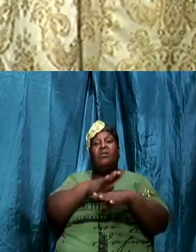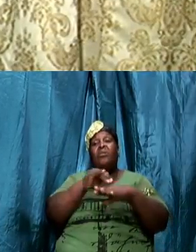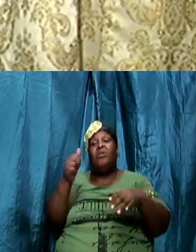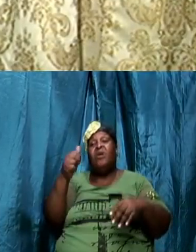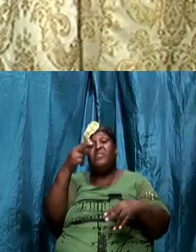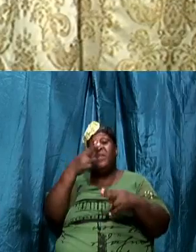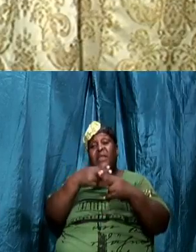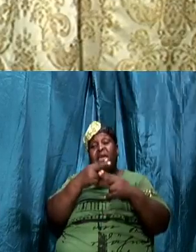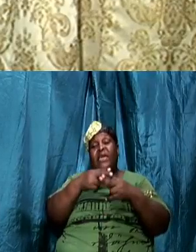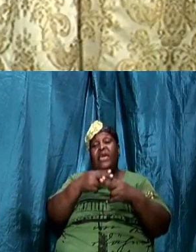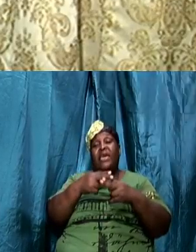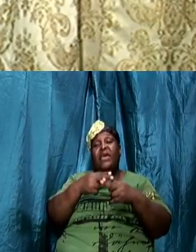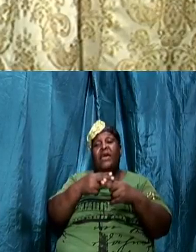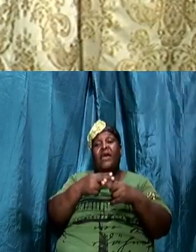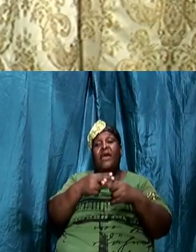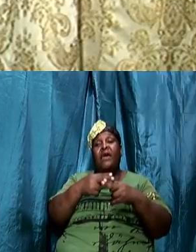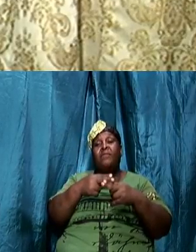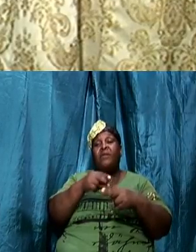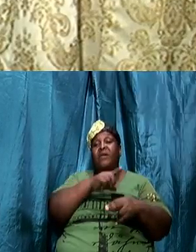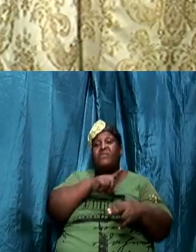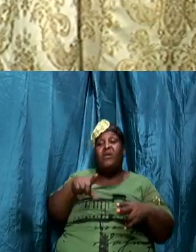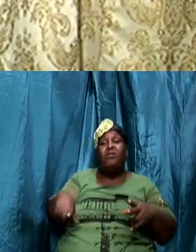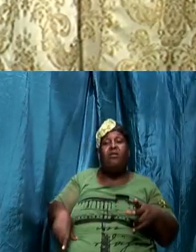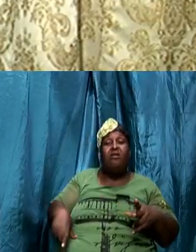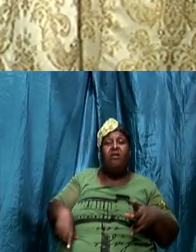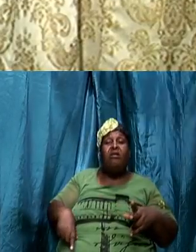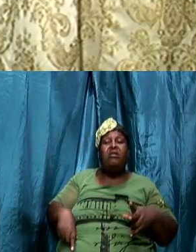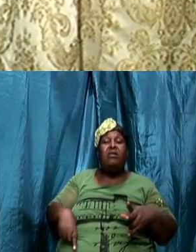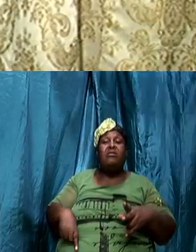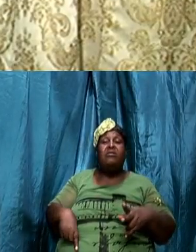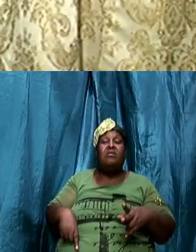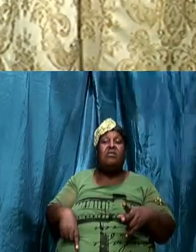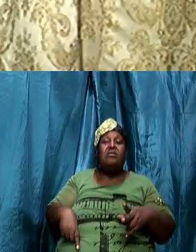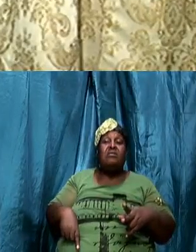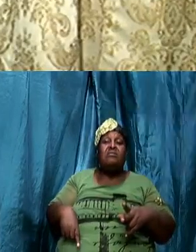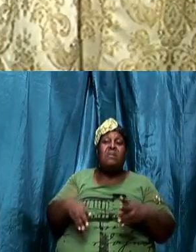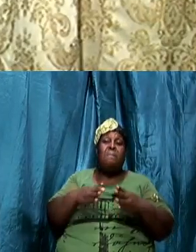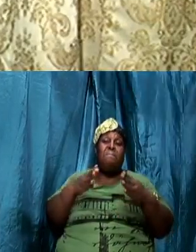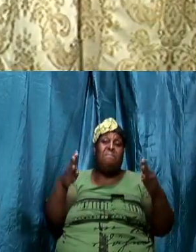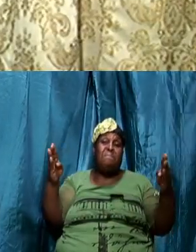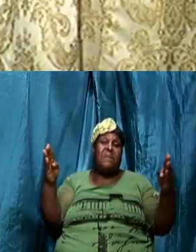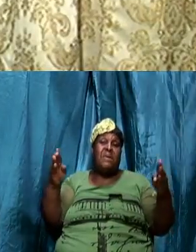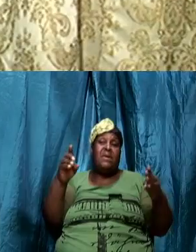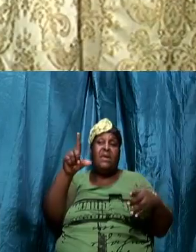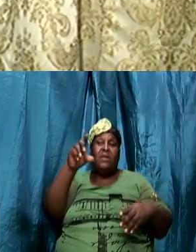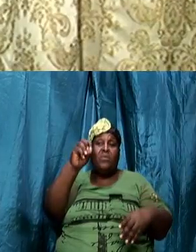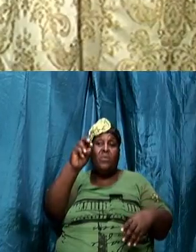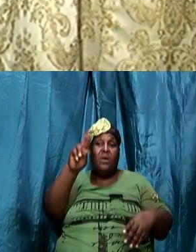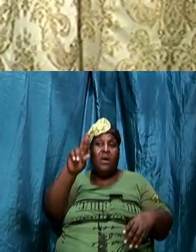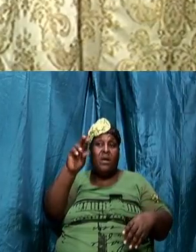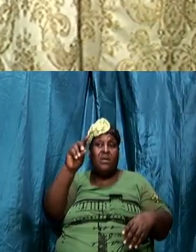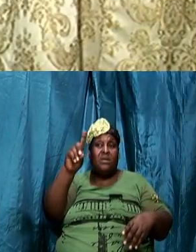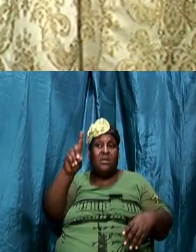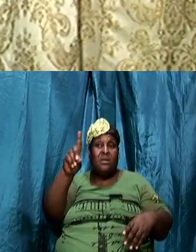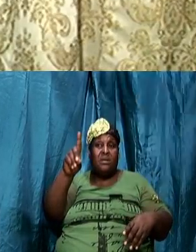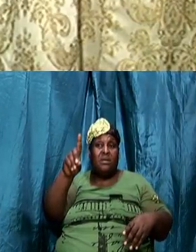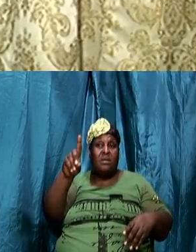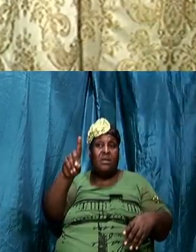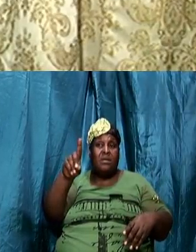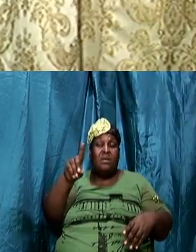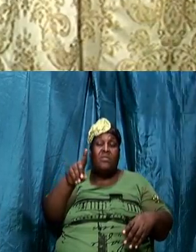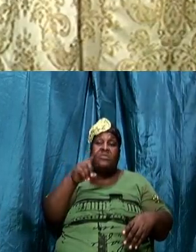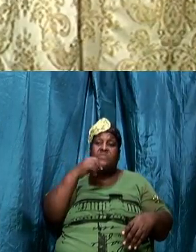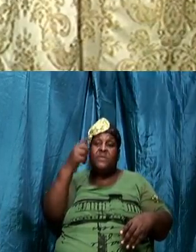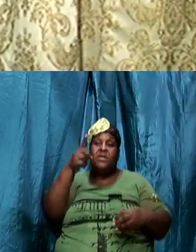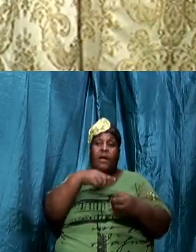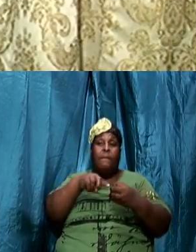Lord. It was capital L-O-R-D. So they were referring to the true God. And they were saying that we want to have a feast to